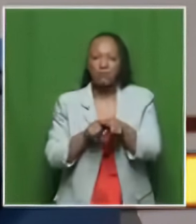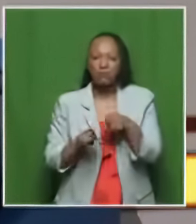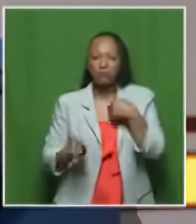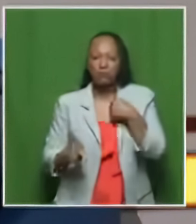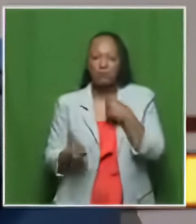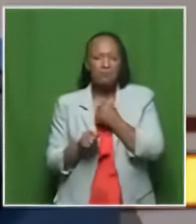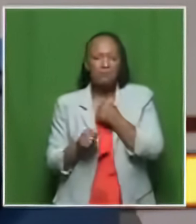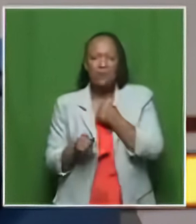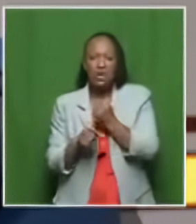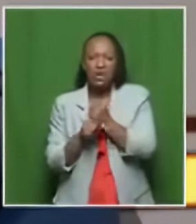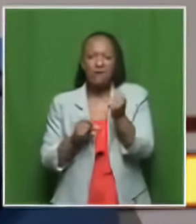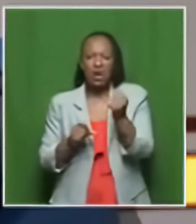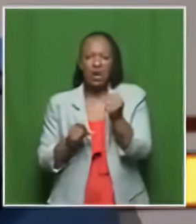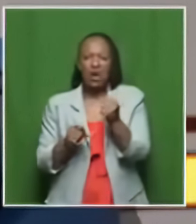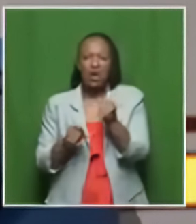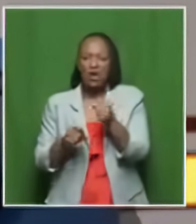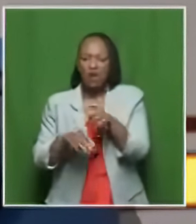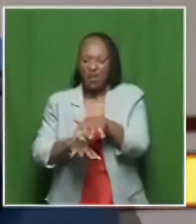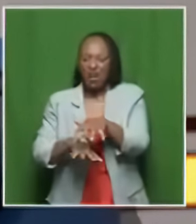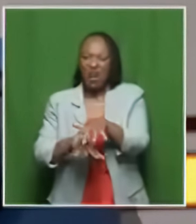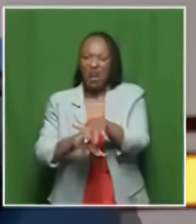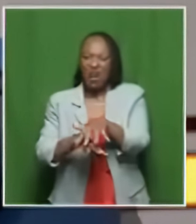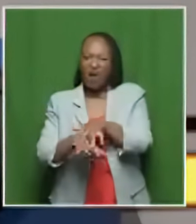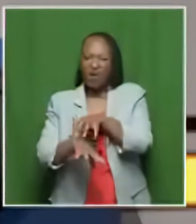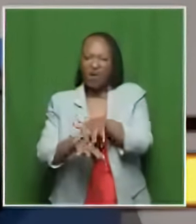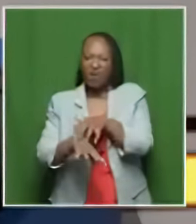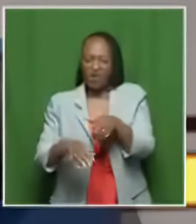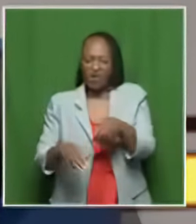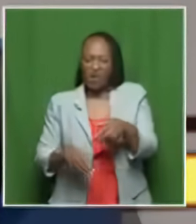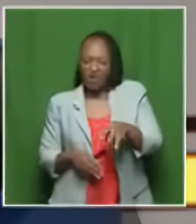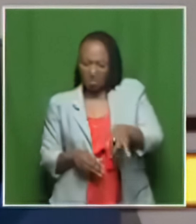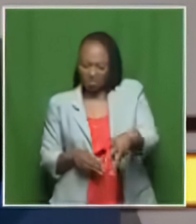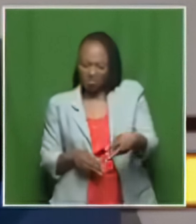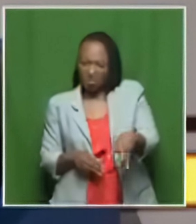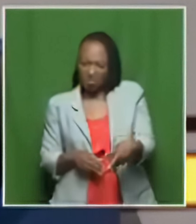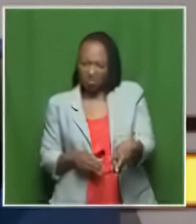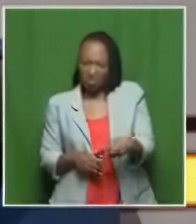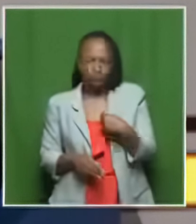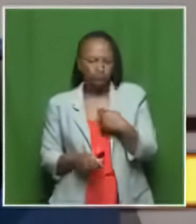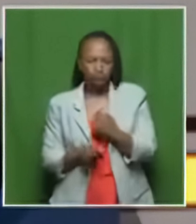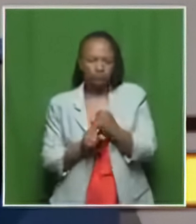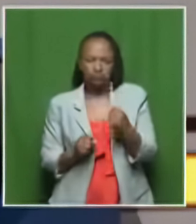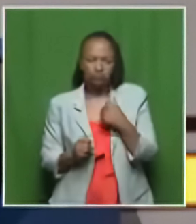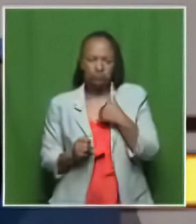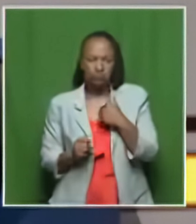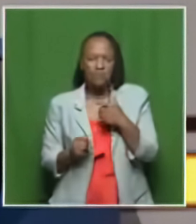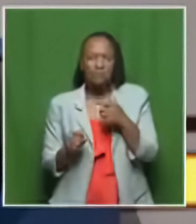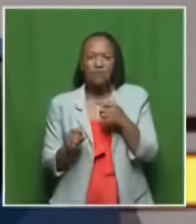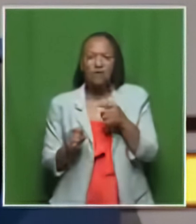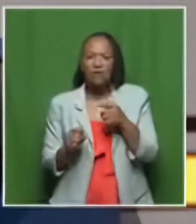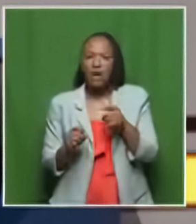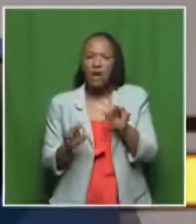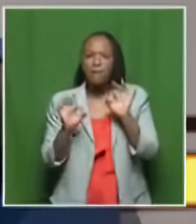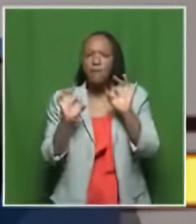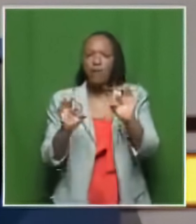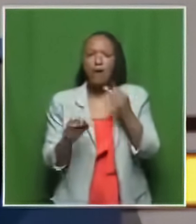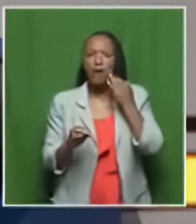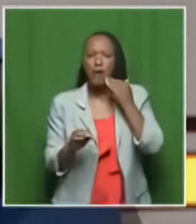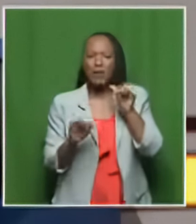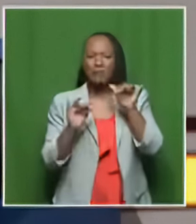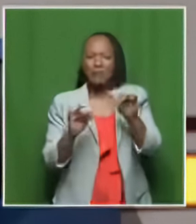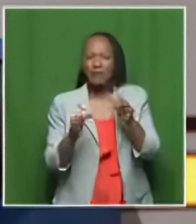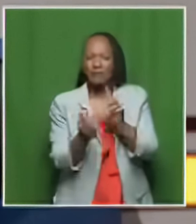as a gardener. I never worked in a shop. And I never had any proper interaction with